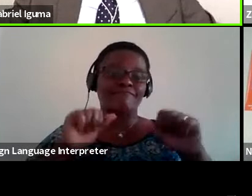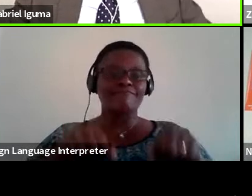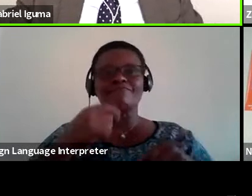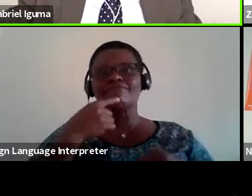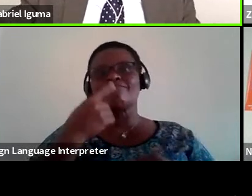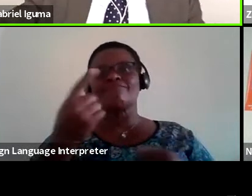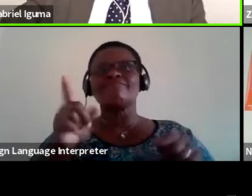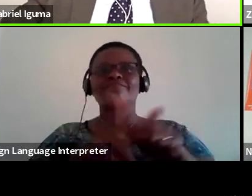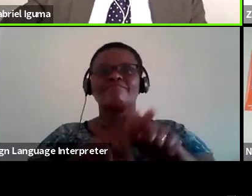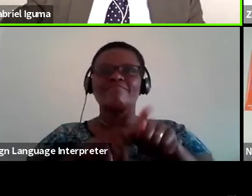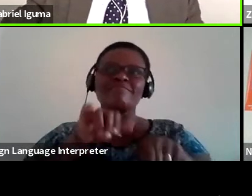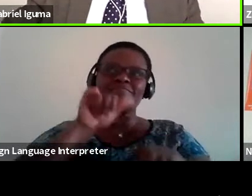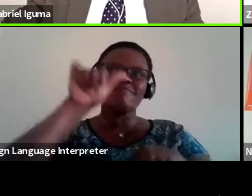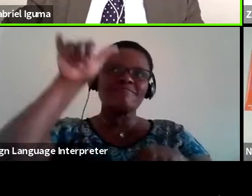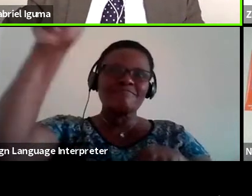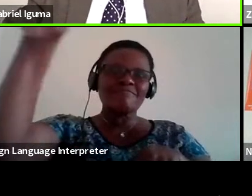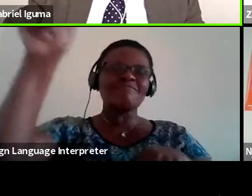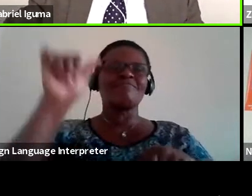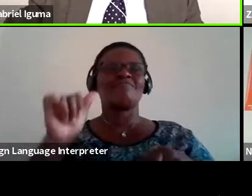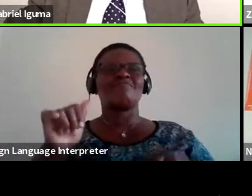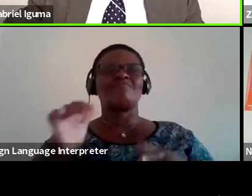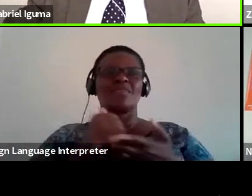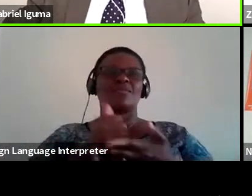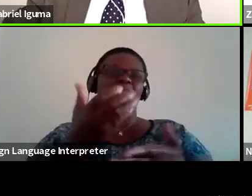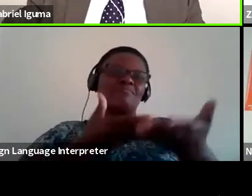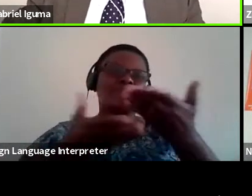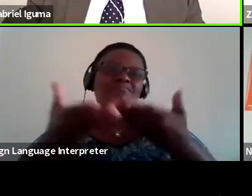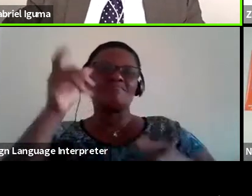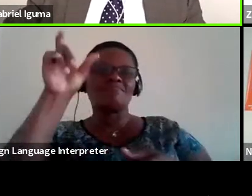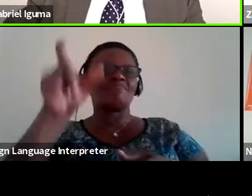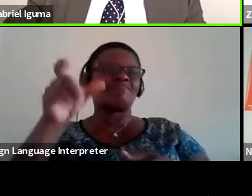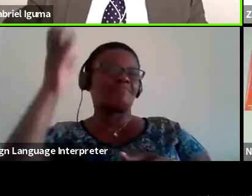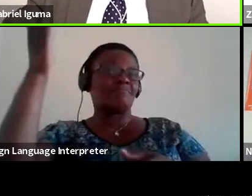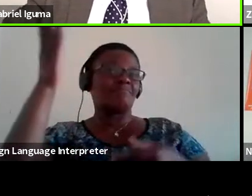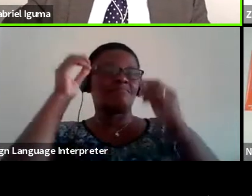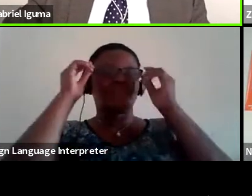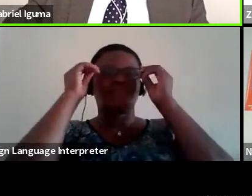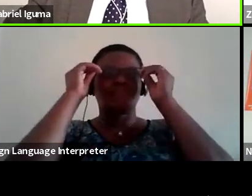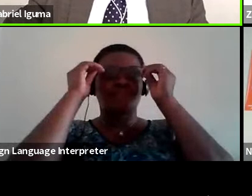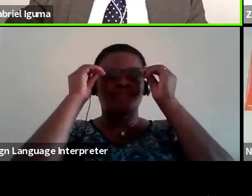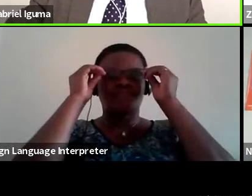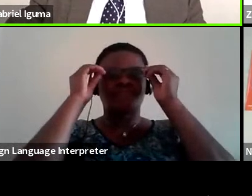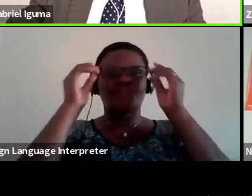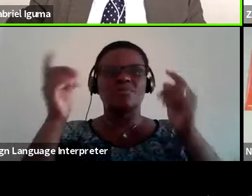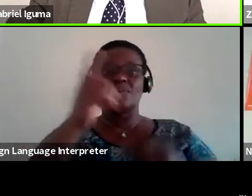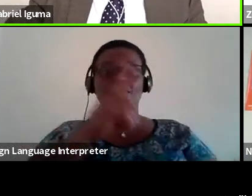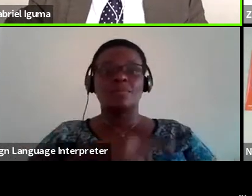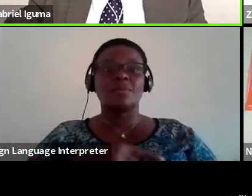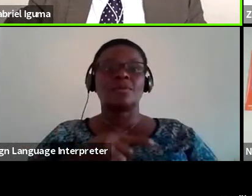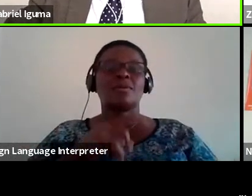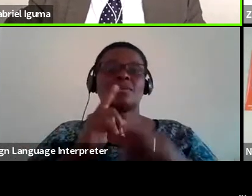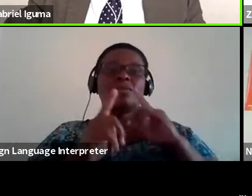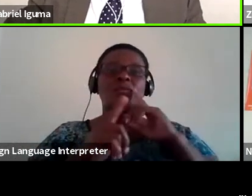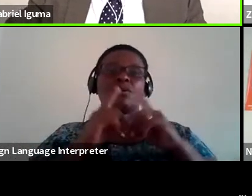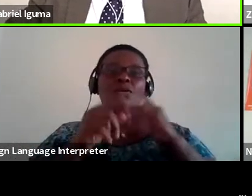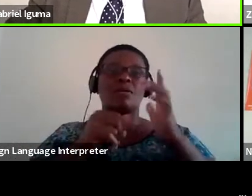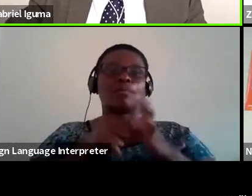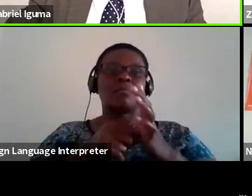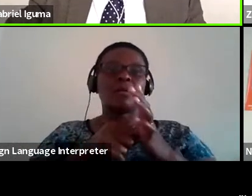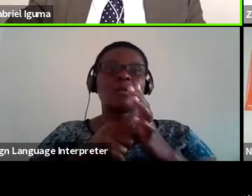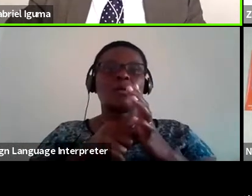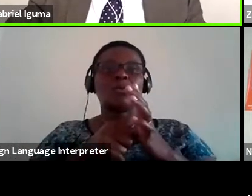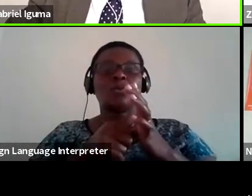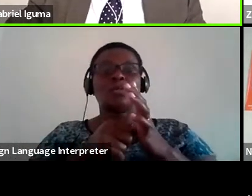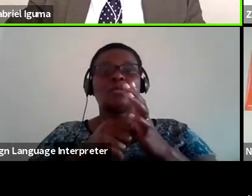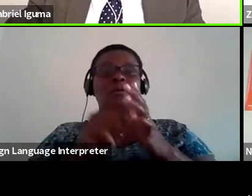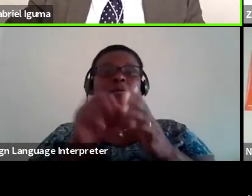welcome, welcome, welcome. Today we will be talking about surveillance. And surveillance is the monitoring of behavior, activity, or information